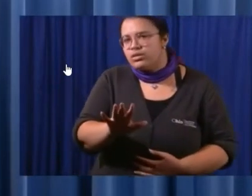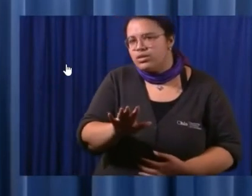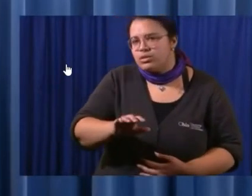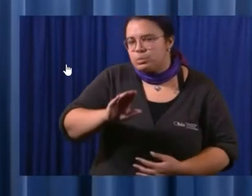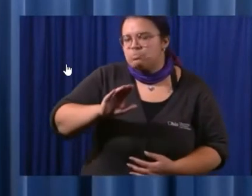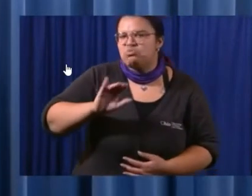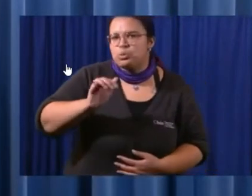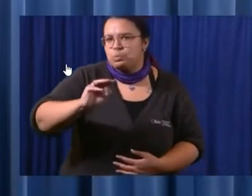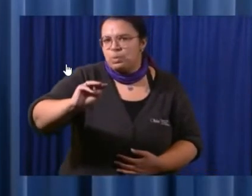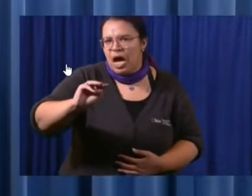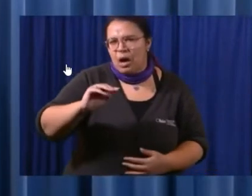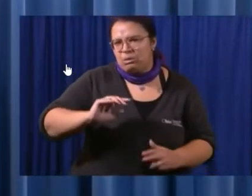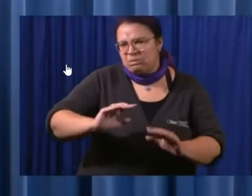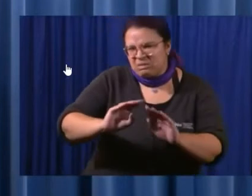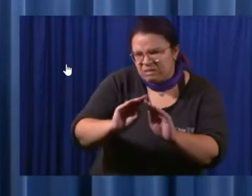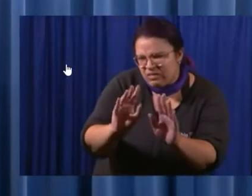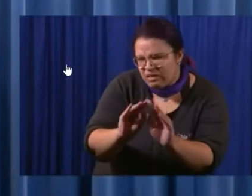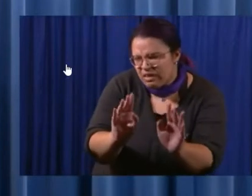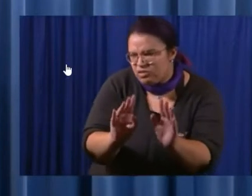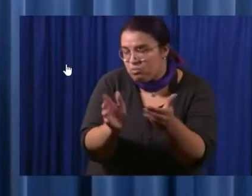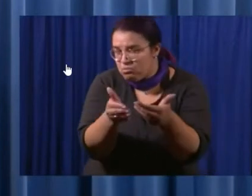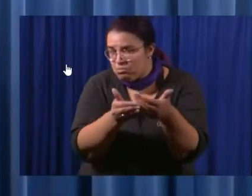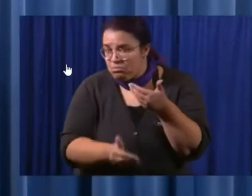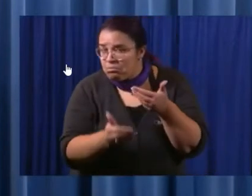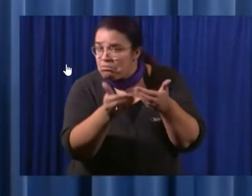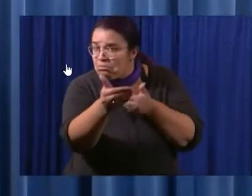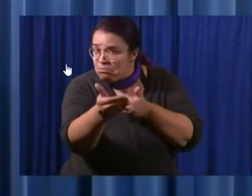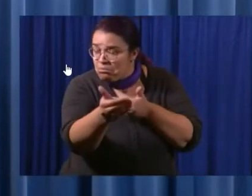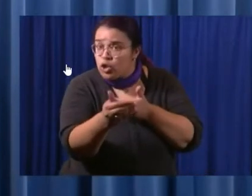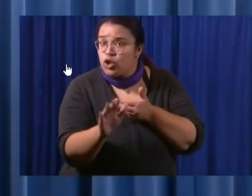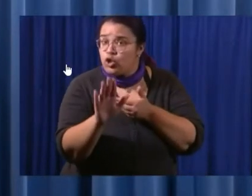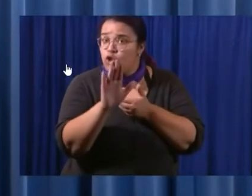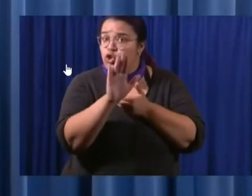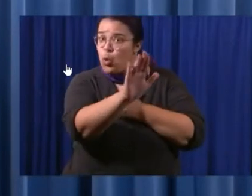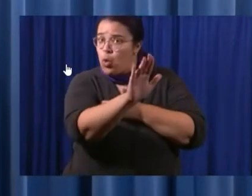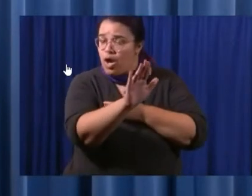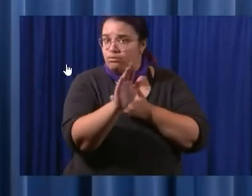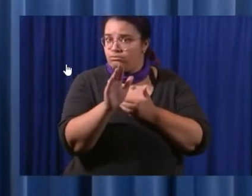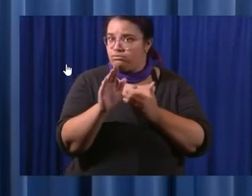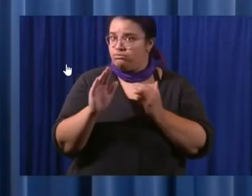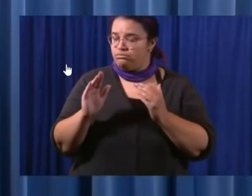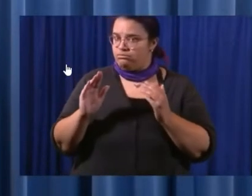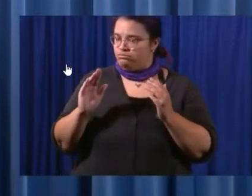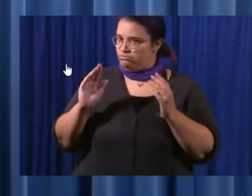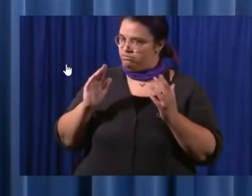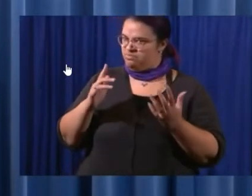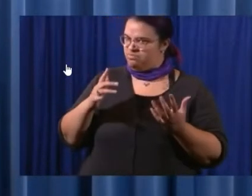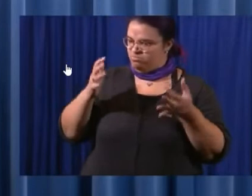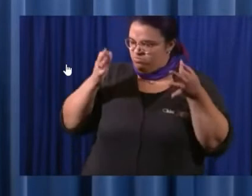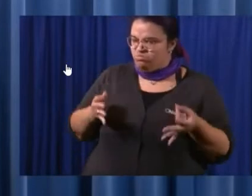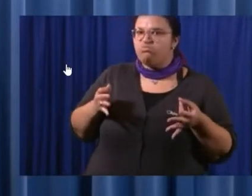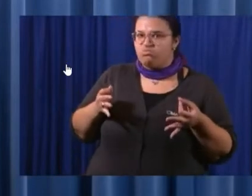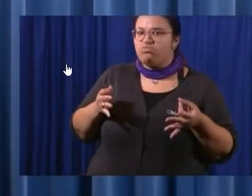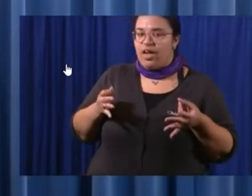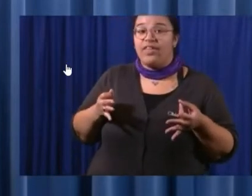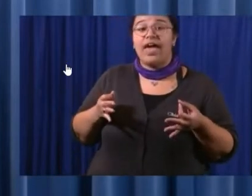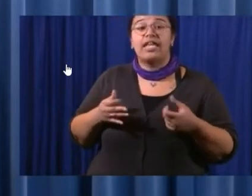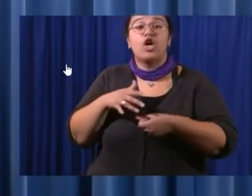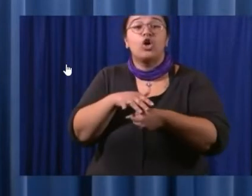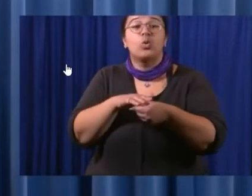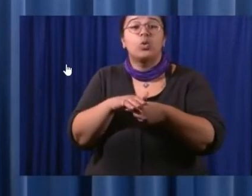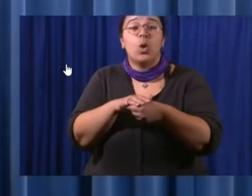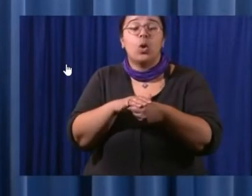your expectation that those local communities, I'm talking about the mayors, potentially county commissioners, do they have the legal authority to